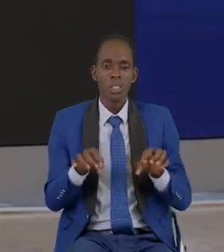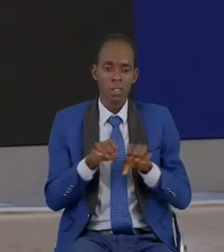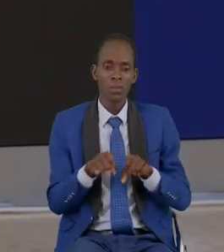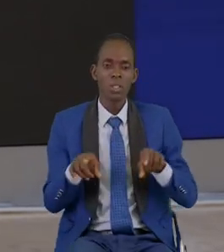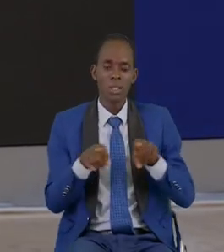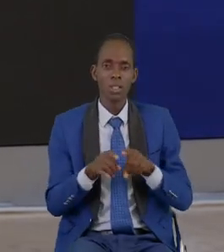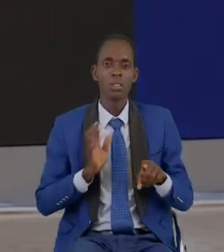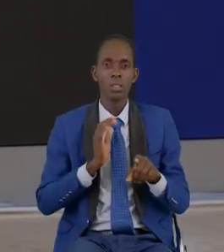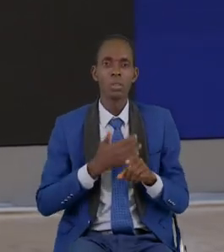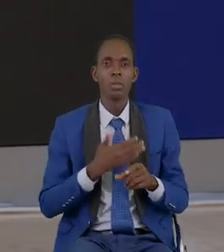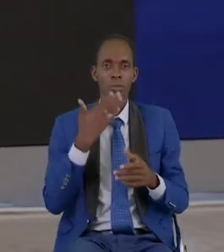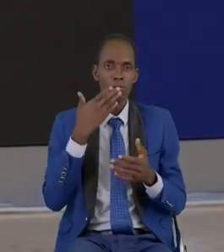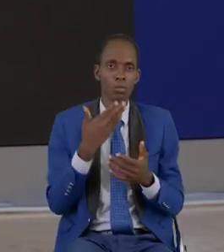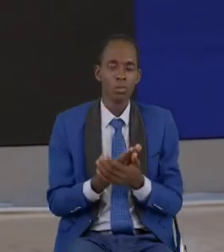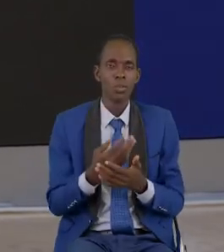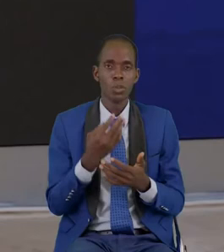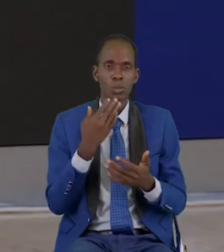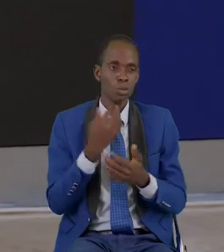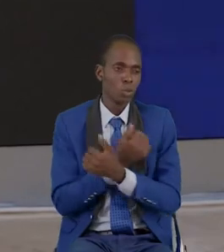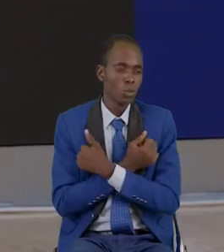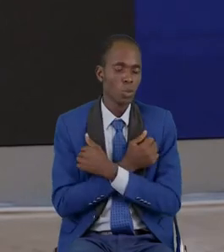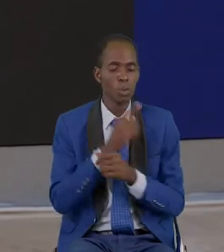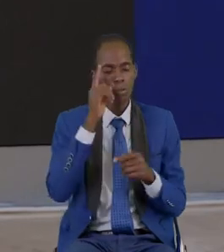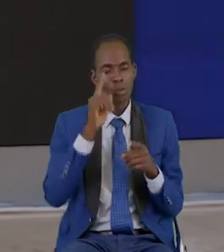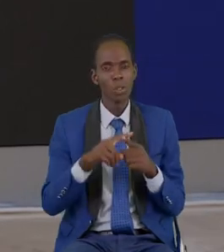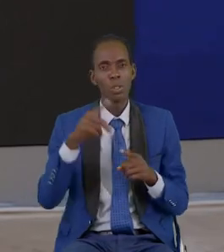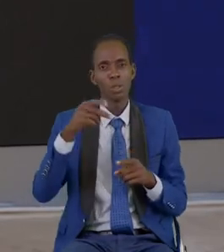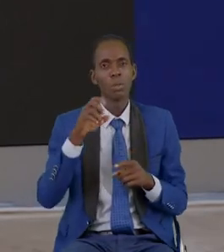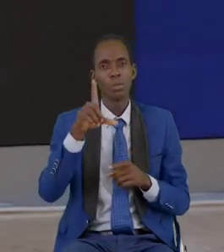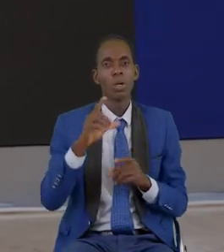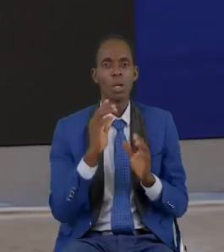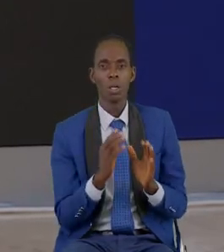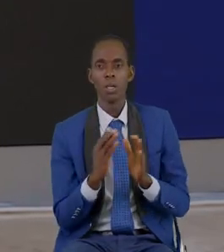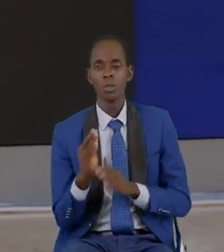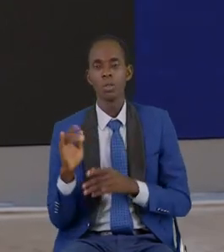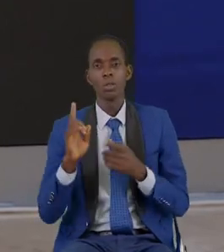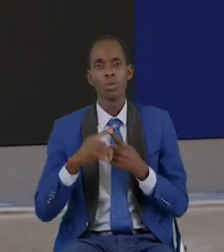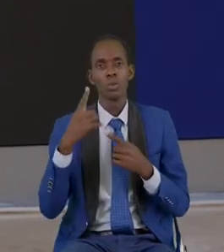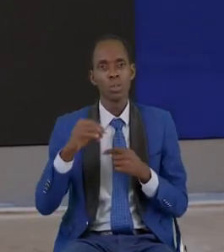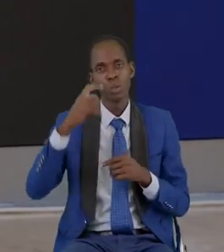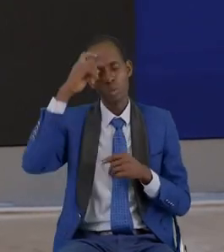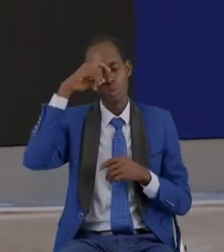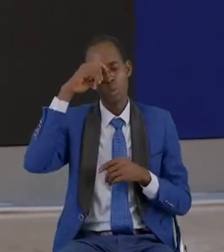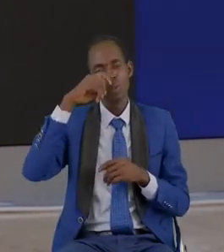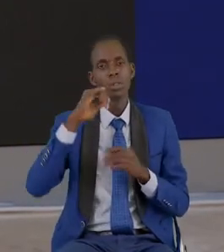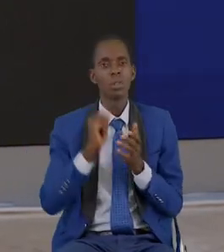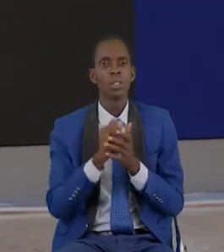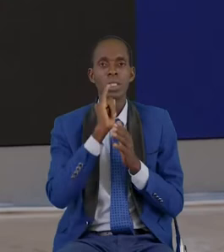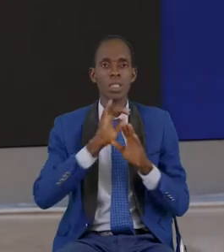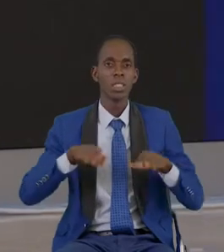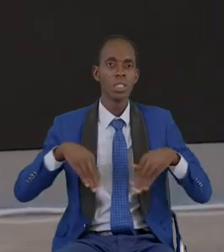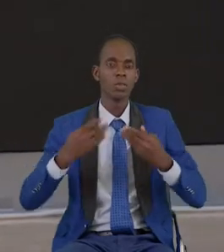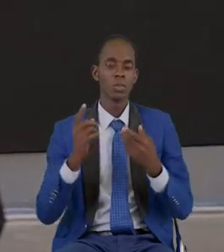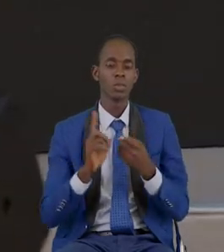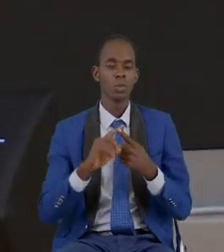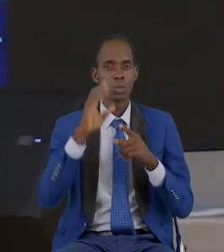beloved brother Paul, also according to the wisdom that is given unto him, as